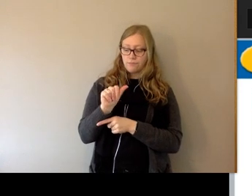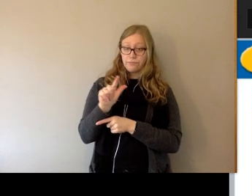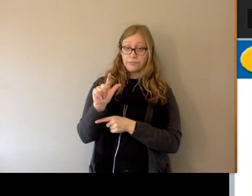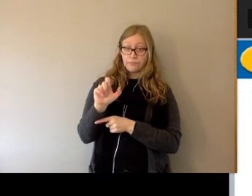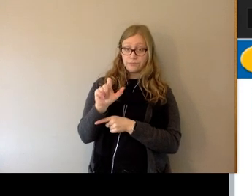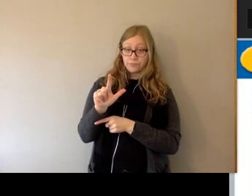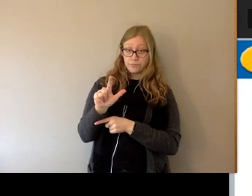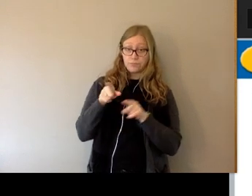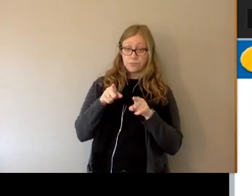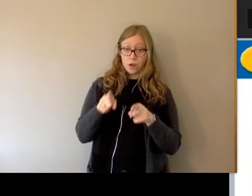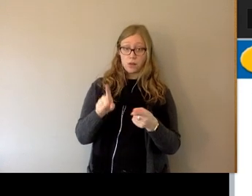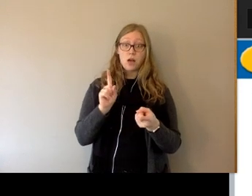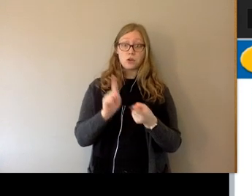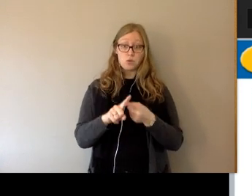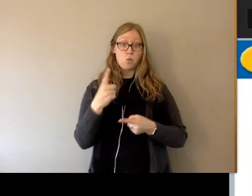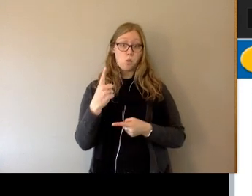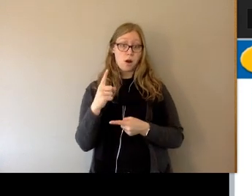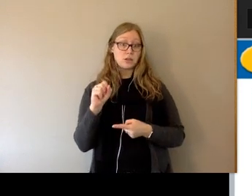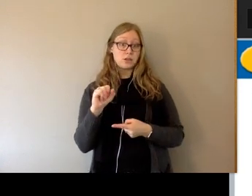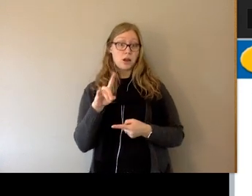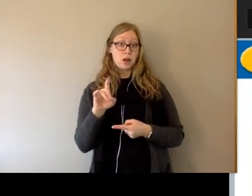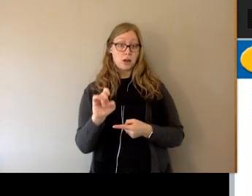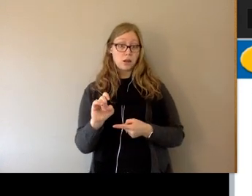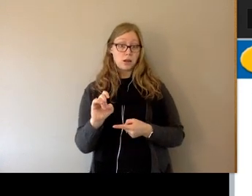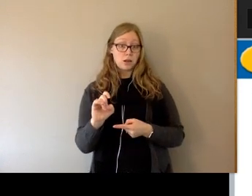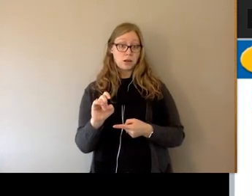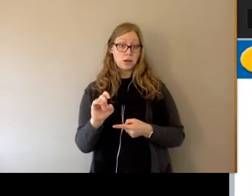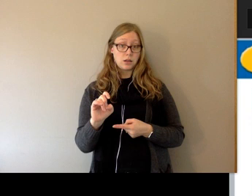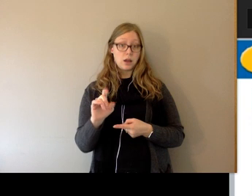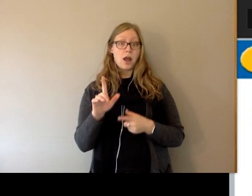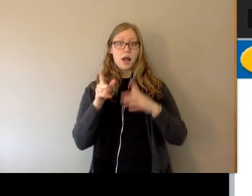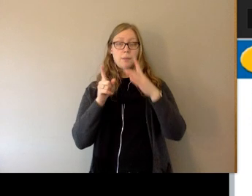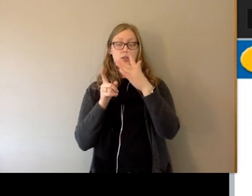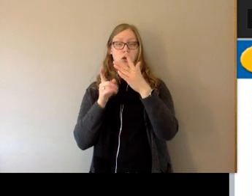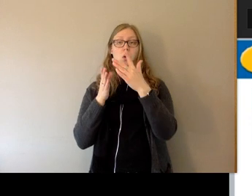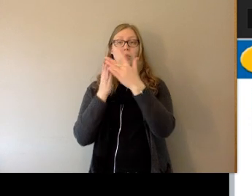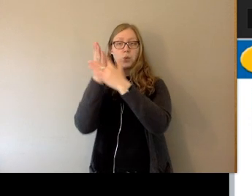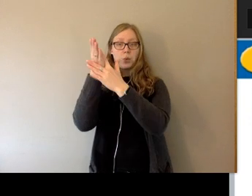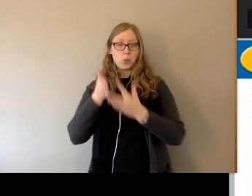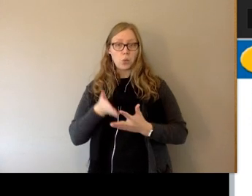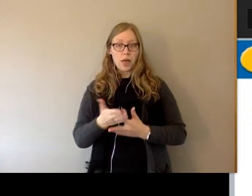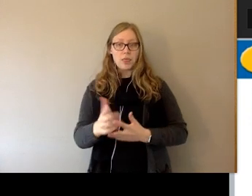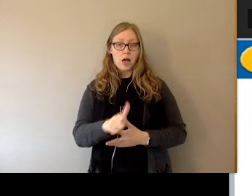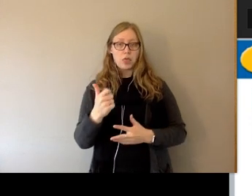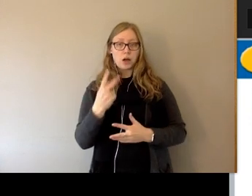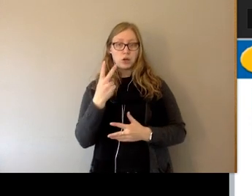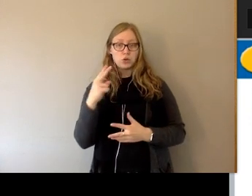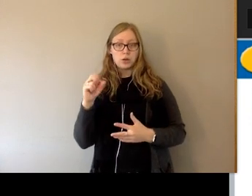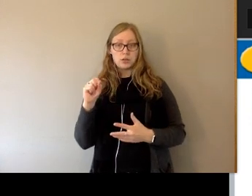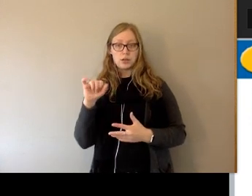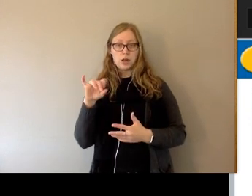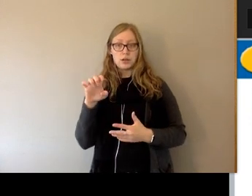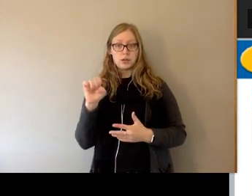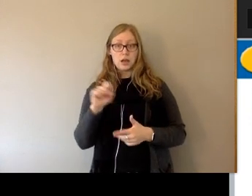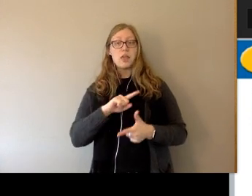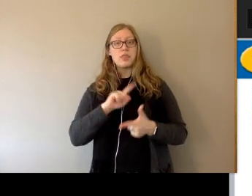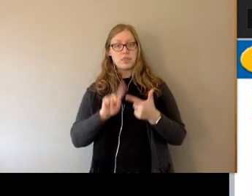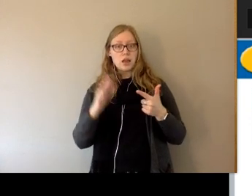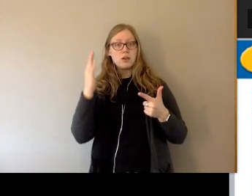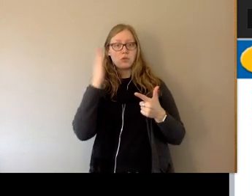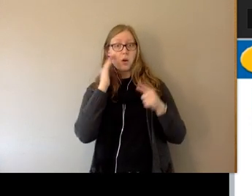and it has to cut or transverse the other 2 sides, and then you know that these ratios on this